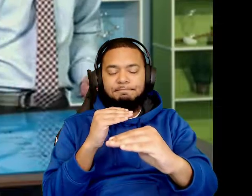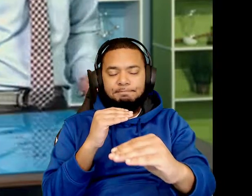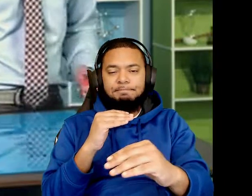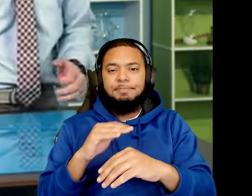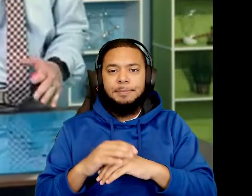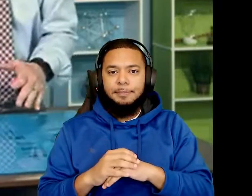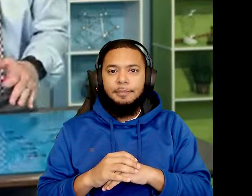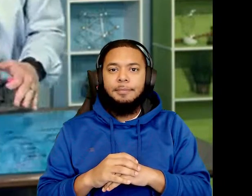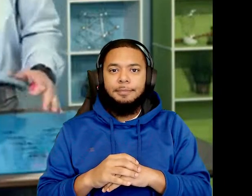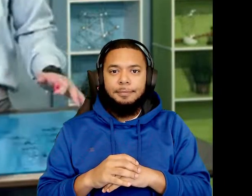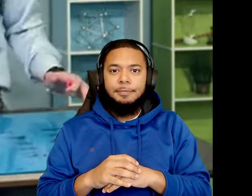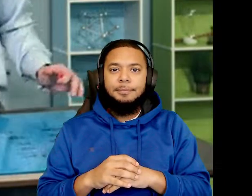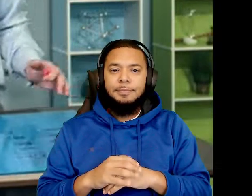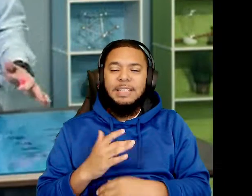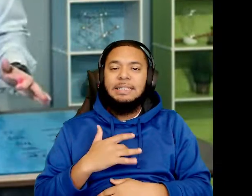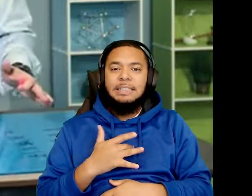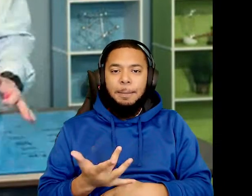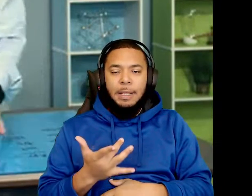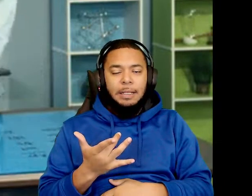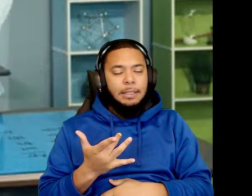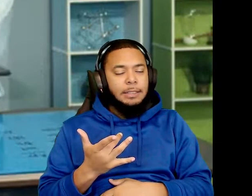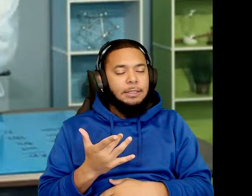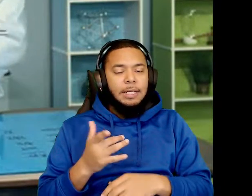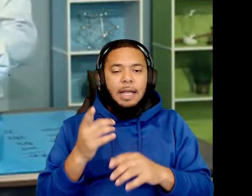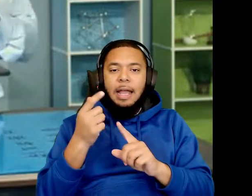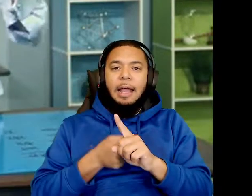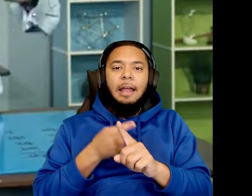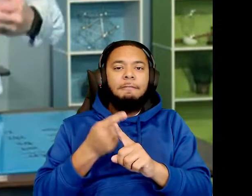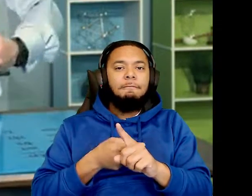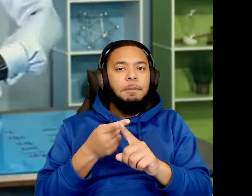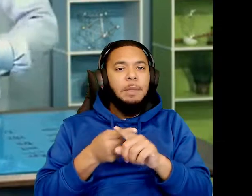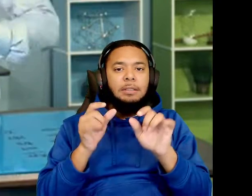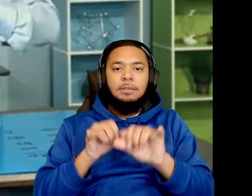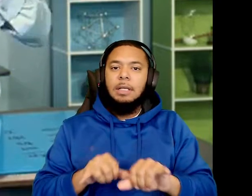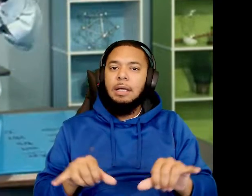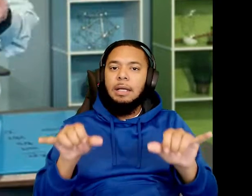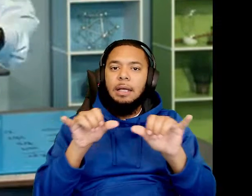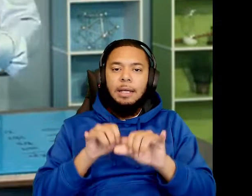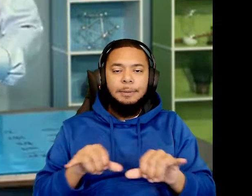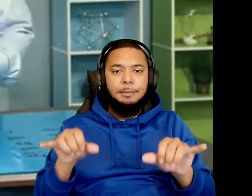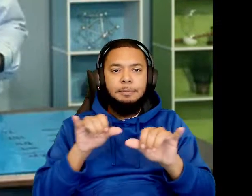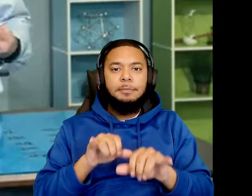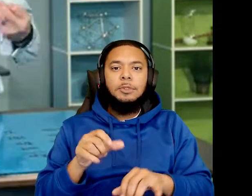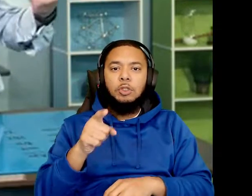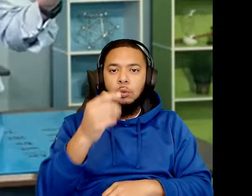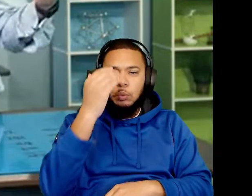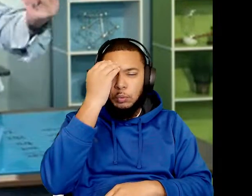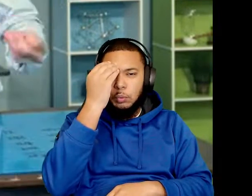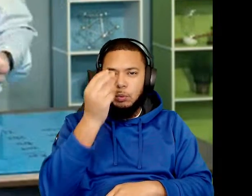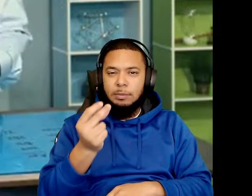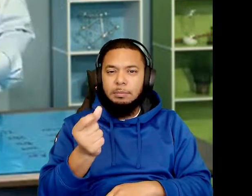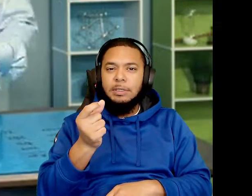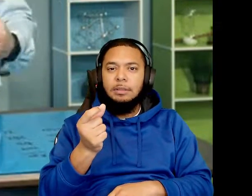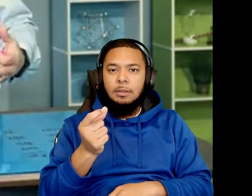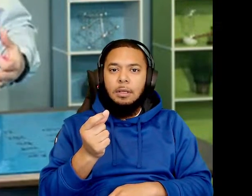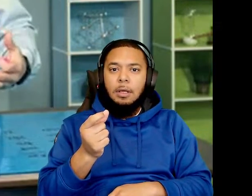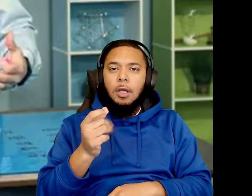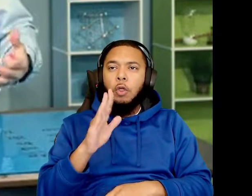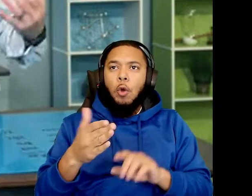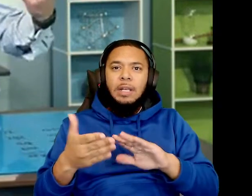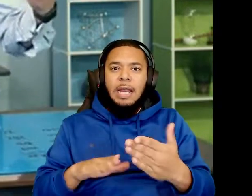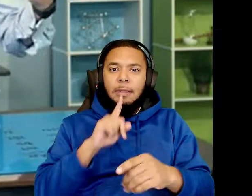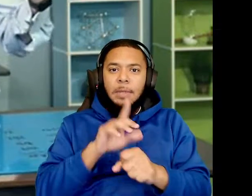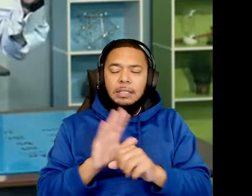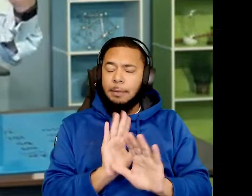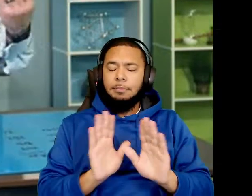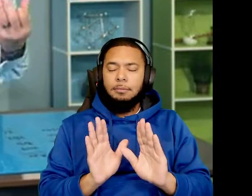All right, mortgage payments typically are the same every single month, so you can have that consistency. You know that your death pledge, your